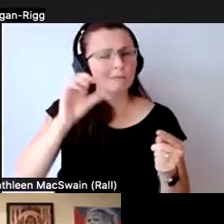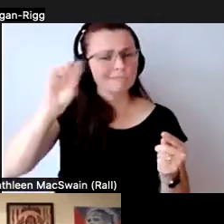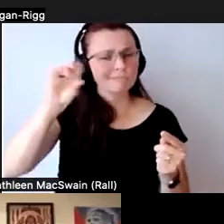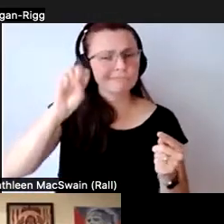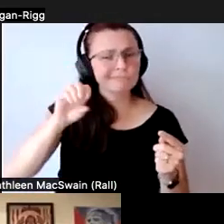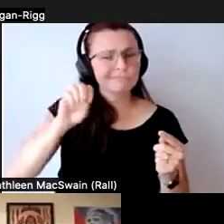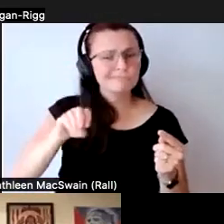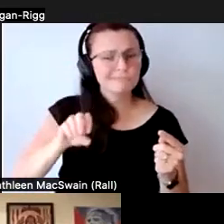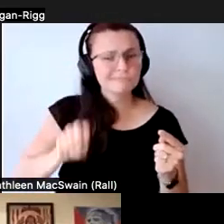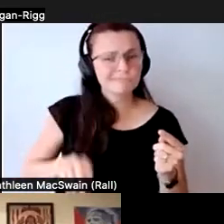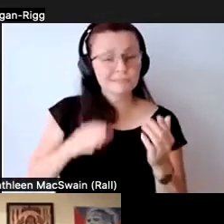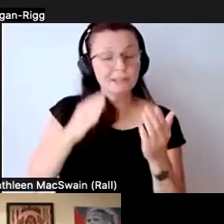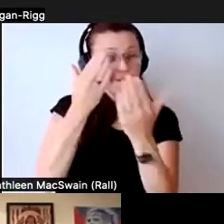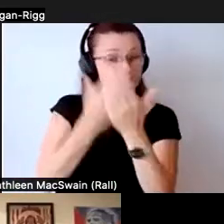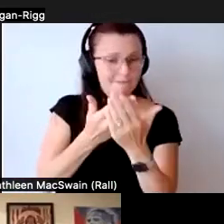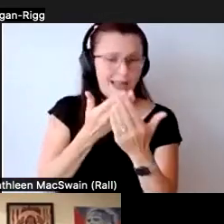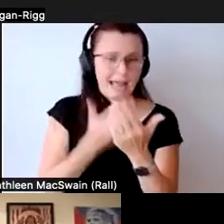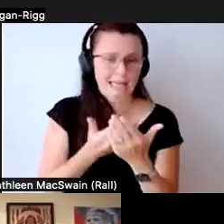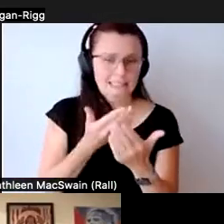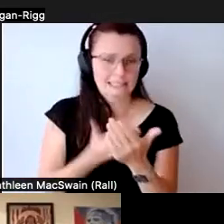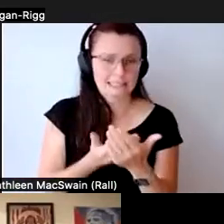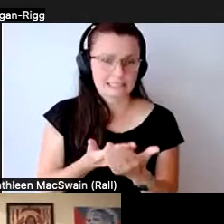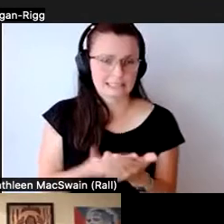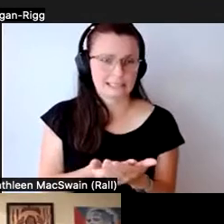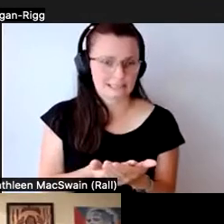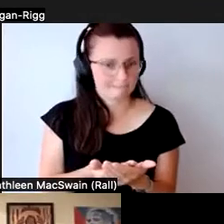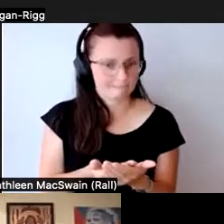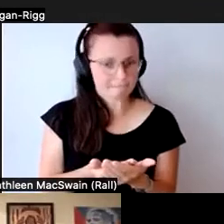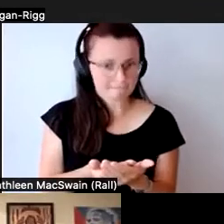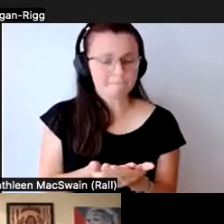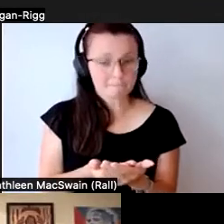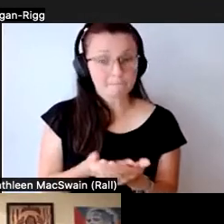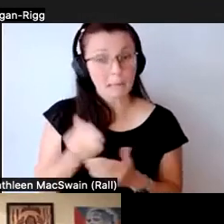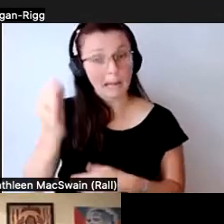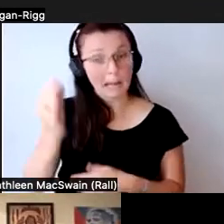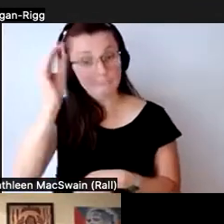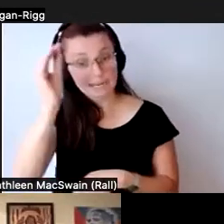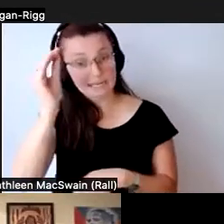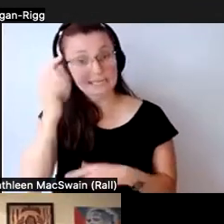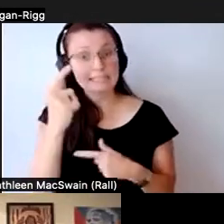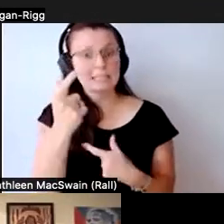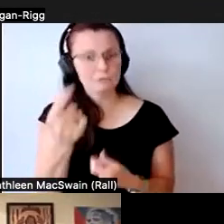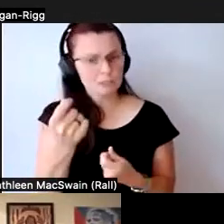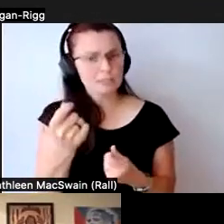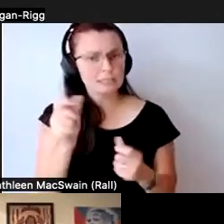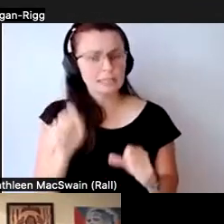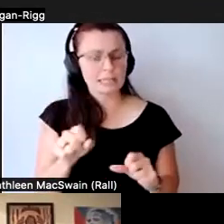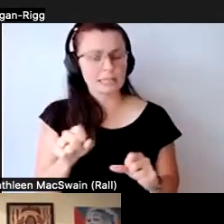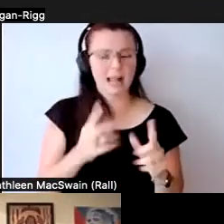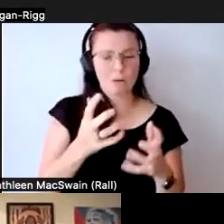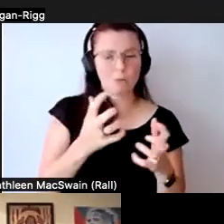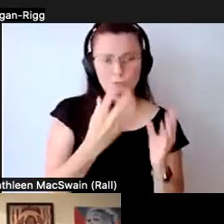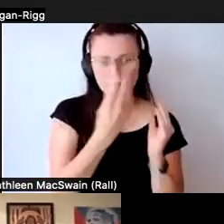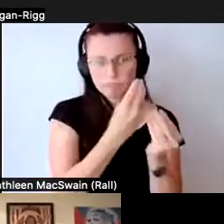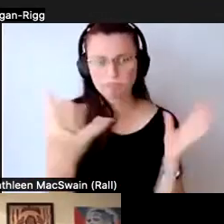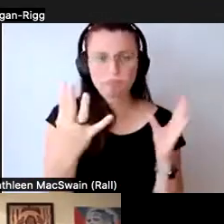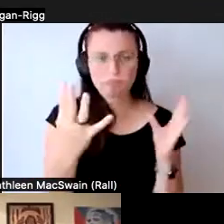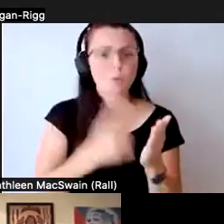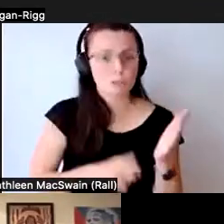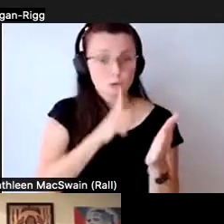Opinions are interesting, but this is going to be about what's actually happening. So again, thank you for having me. So truly a pleasure to be